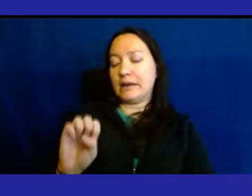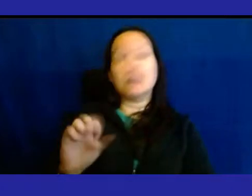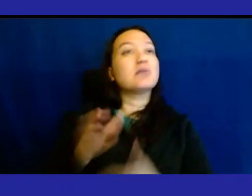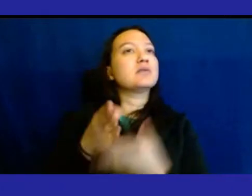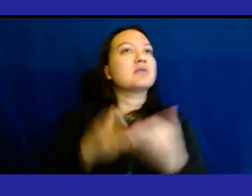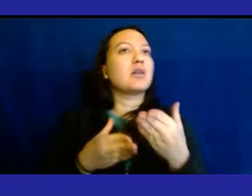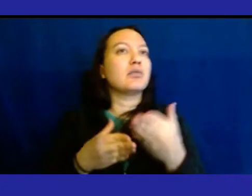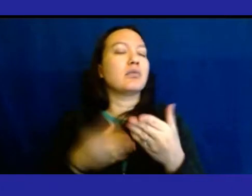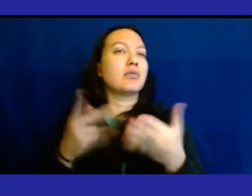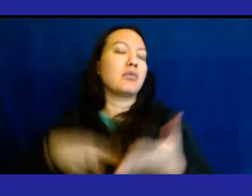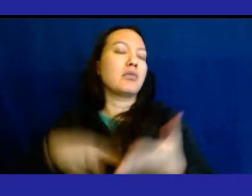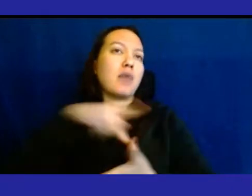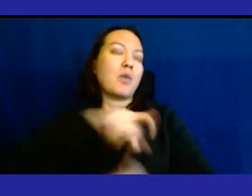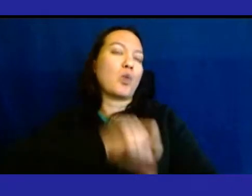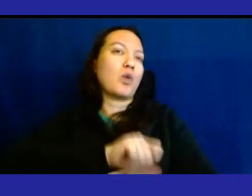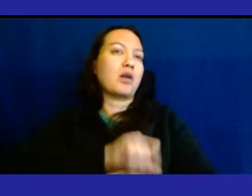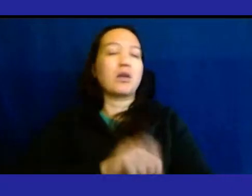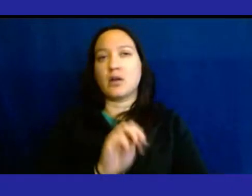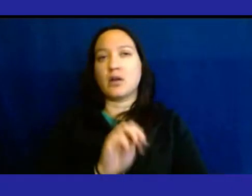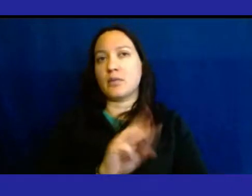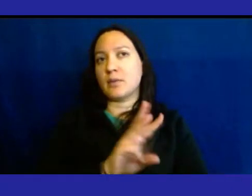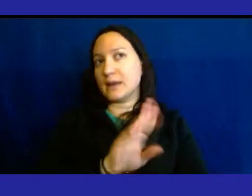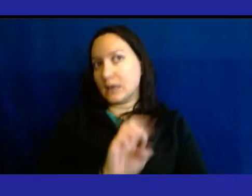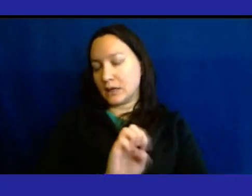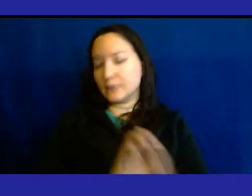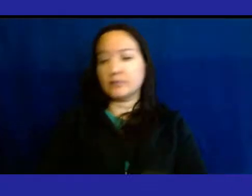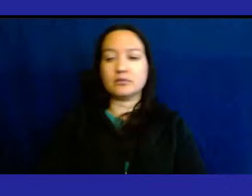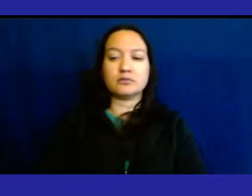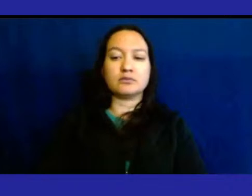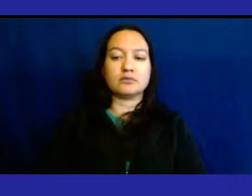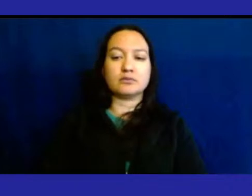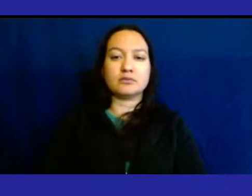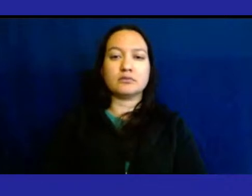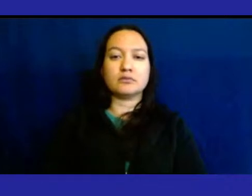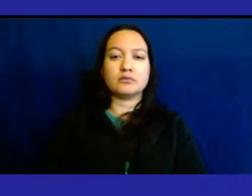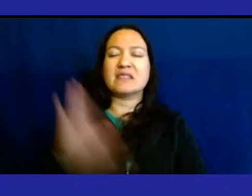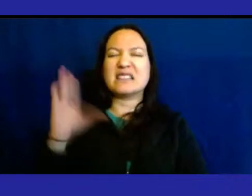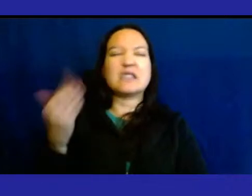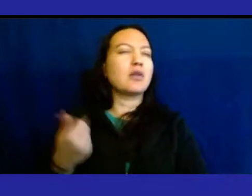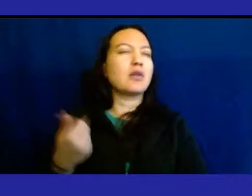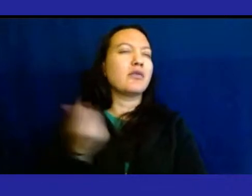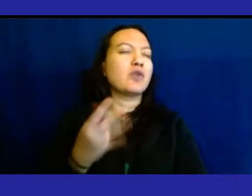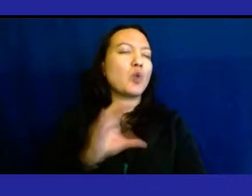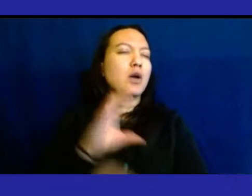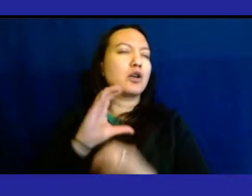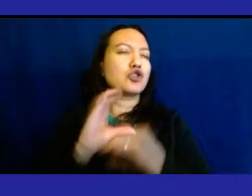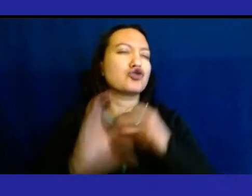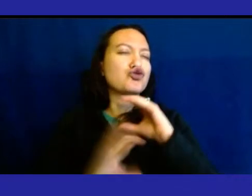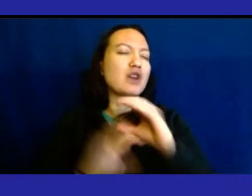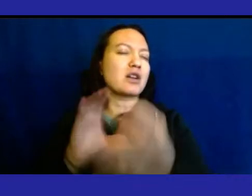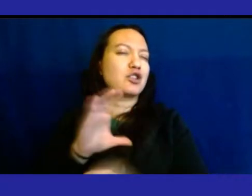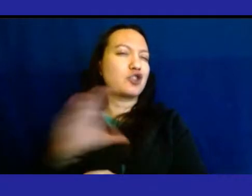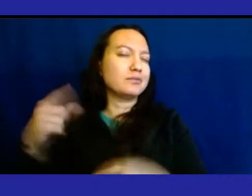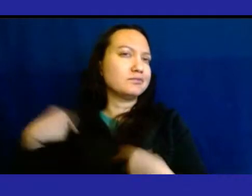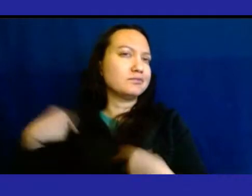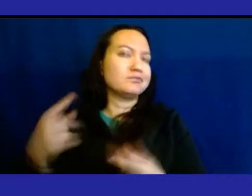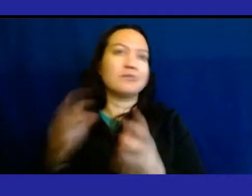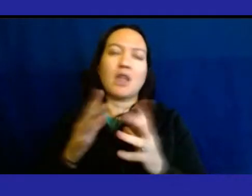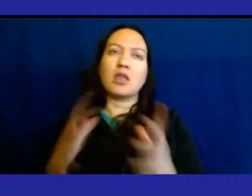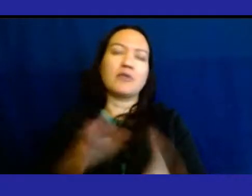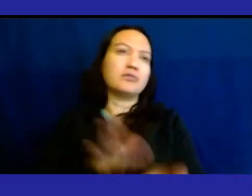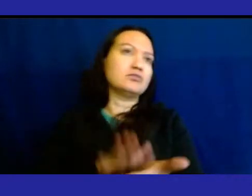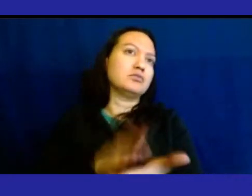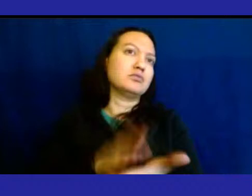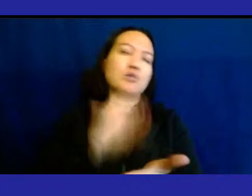with MWBEs. There are a couple of prime construction companies that have done a significantly good job for